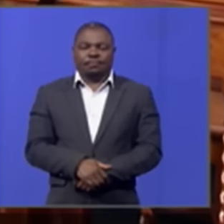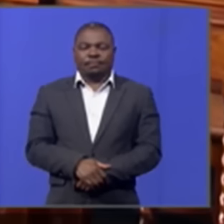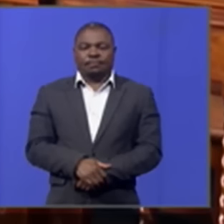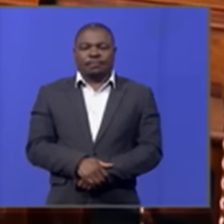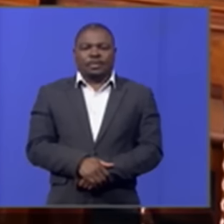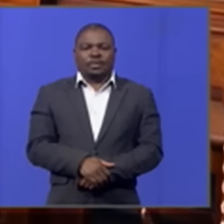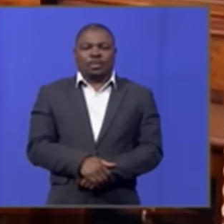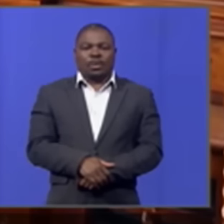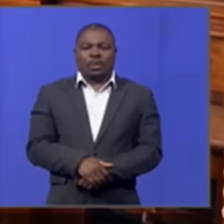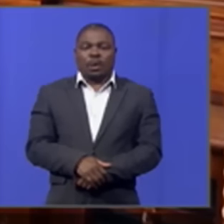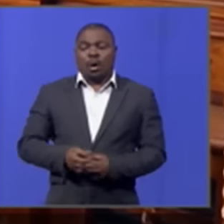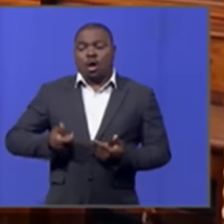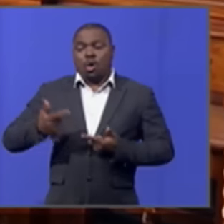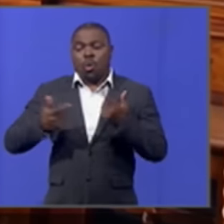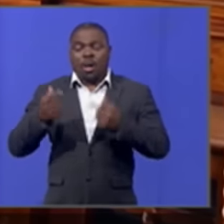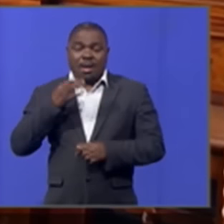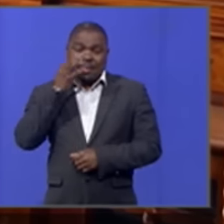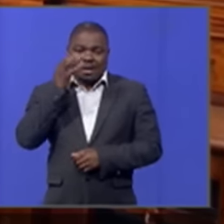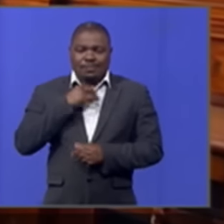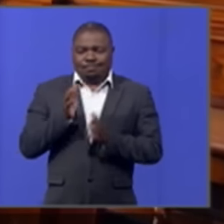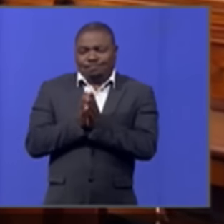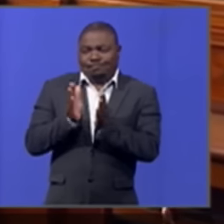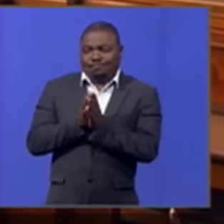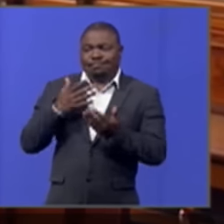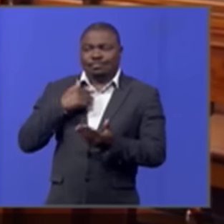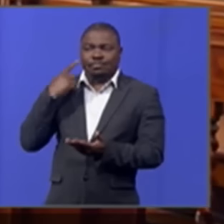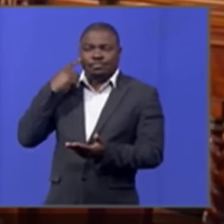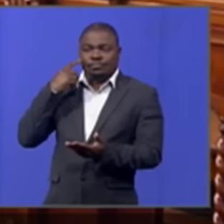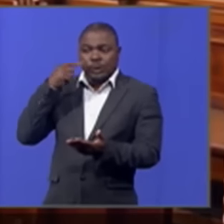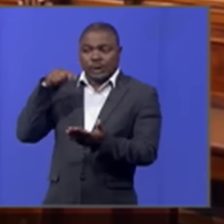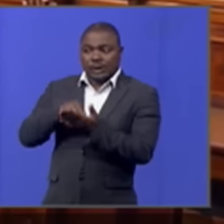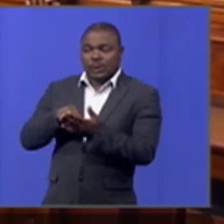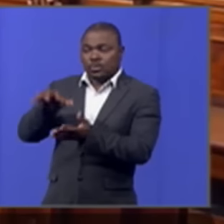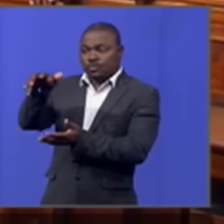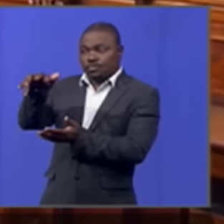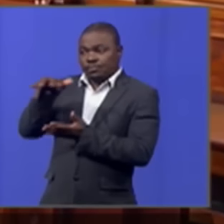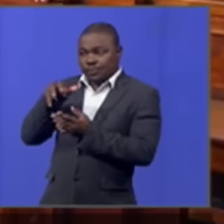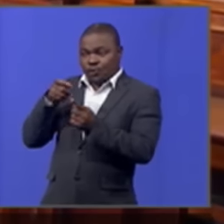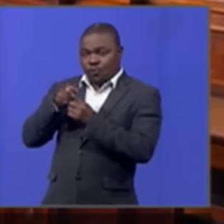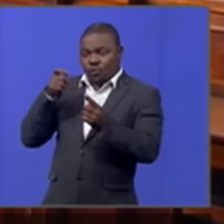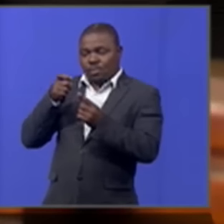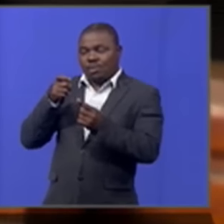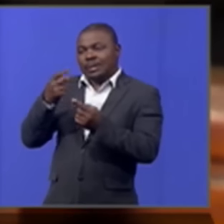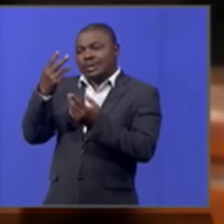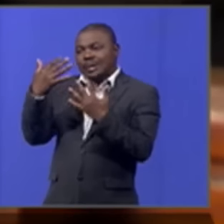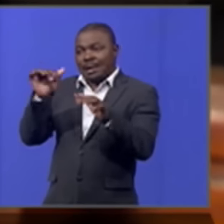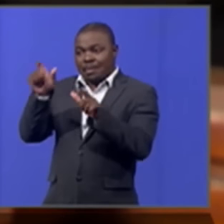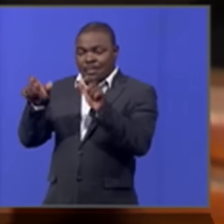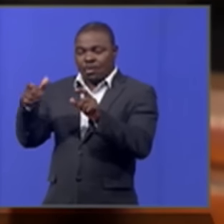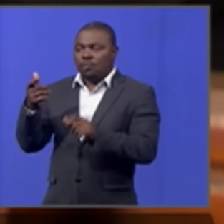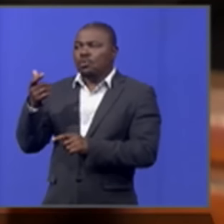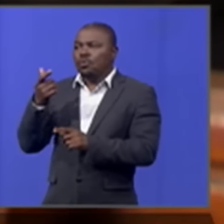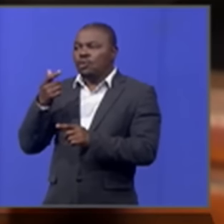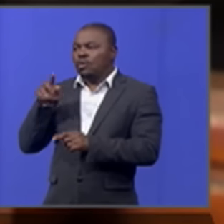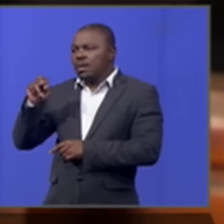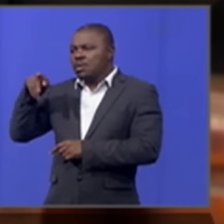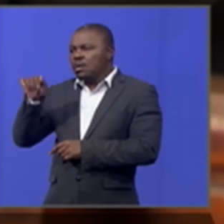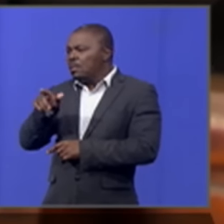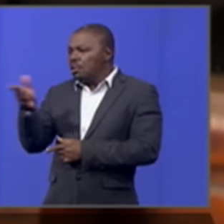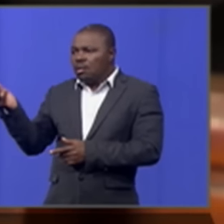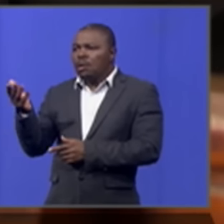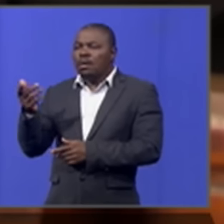Ba boeledi ba nganga ka gore ba kopile dipegelo tsa dipaki di le 10 go tsa go bosekisi ka kgwedi ya Phukwi mme ba amogetse dingwe tsa